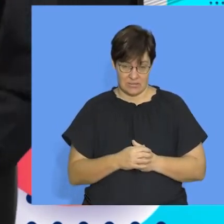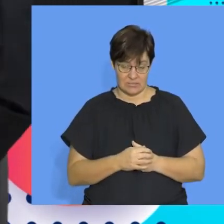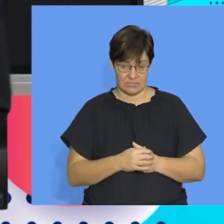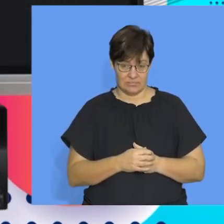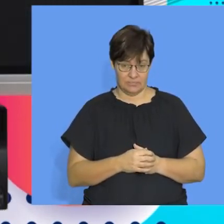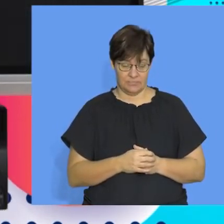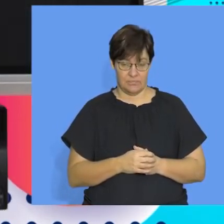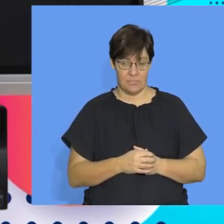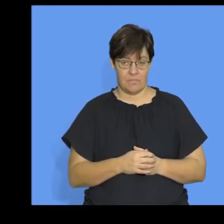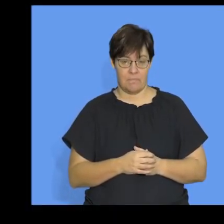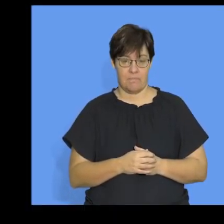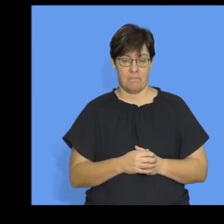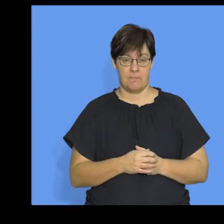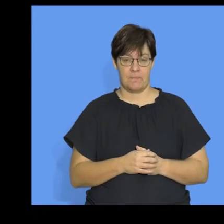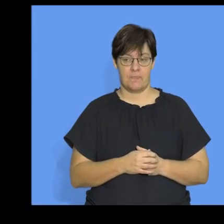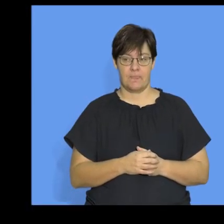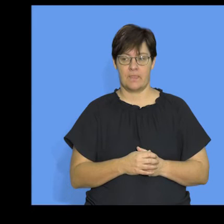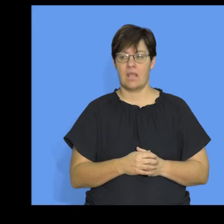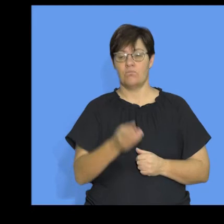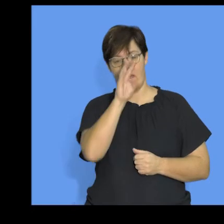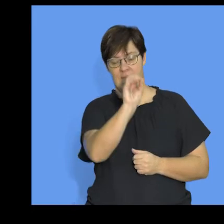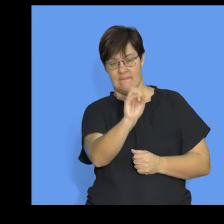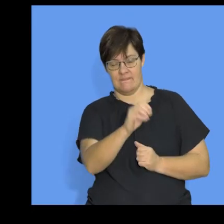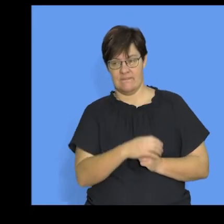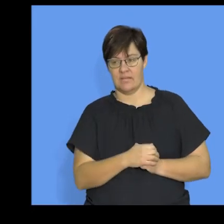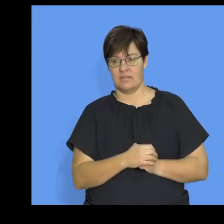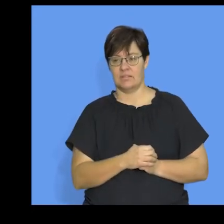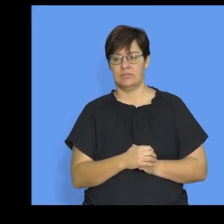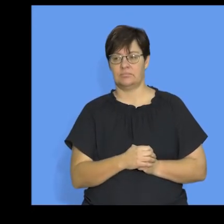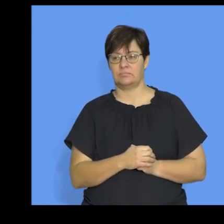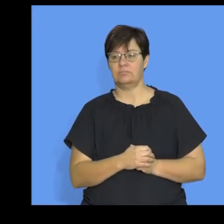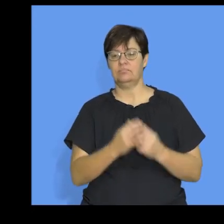Right. Okay. The next one we have here is we have to